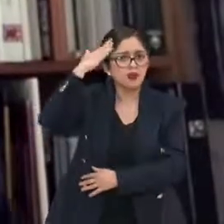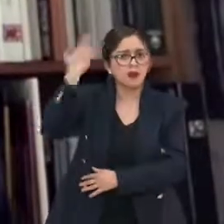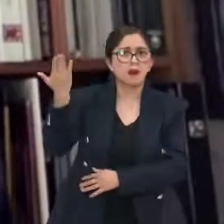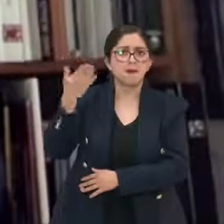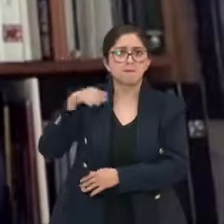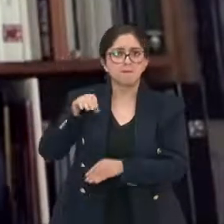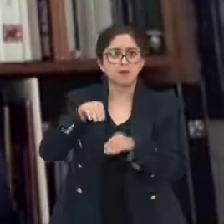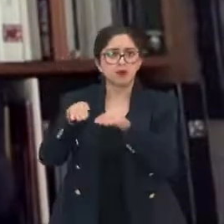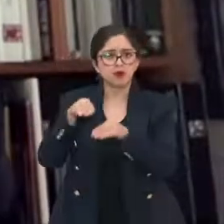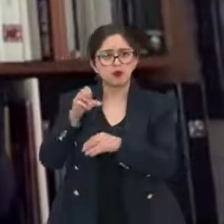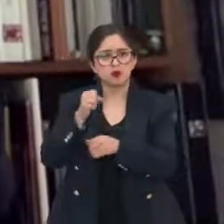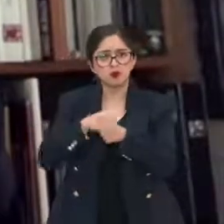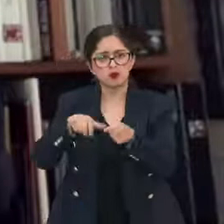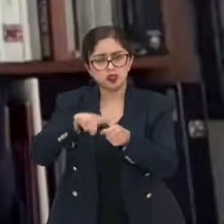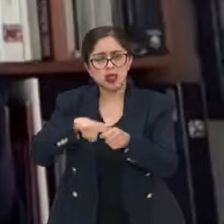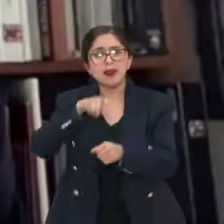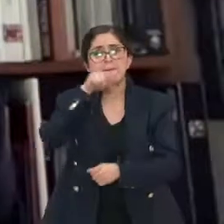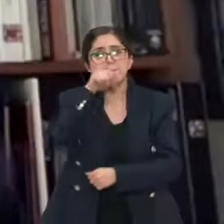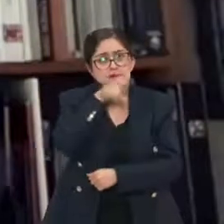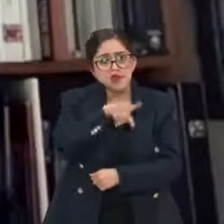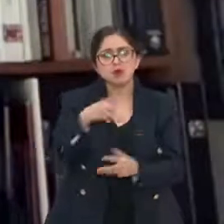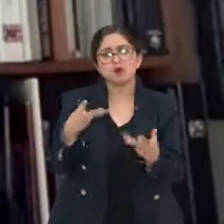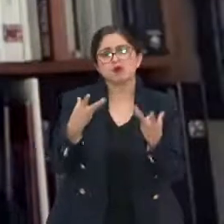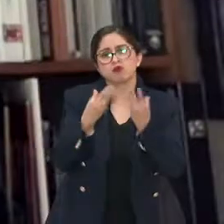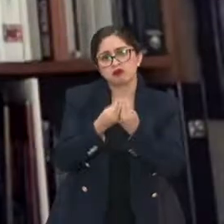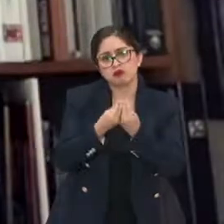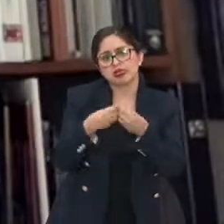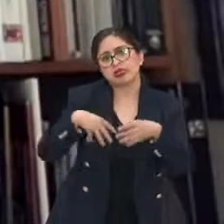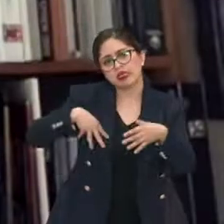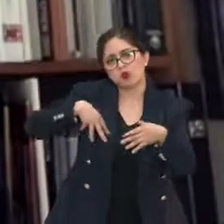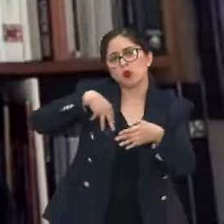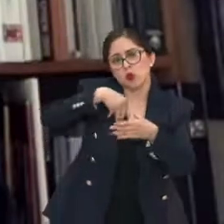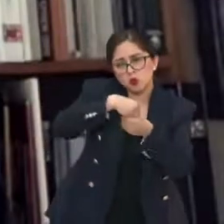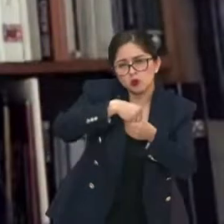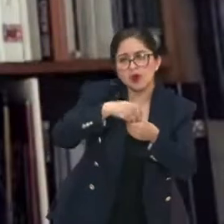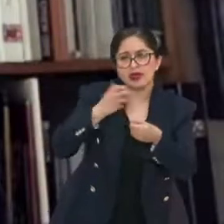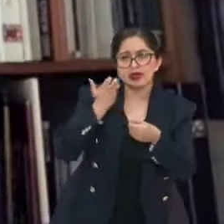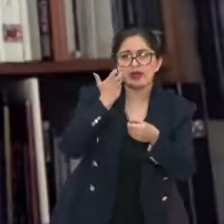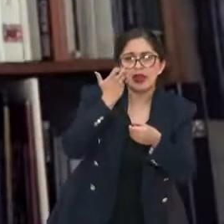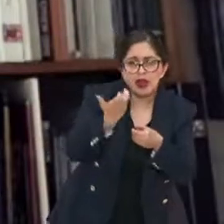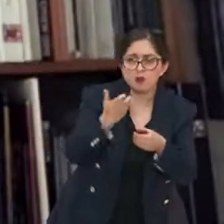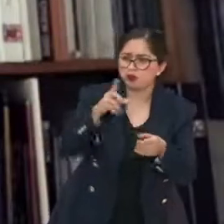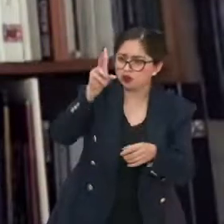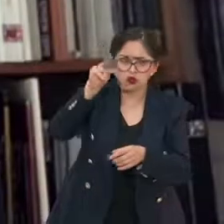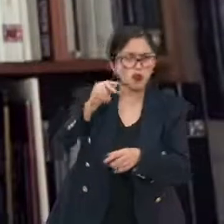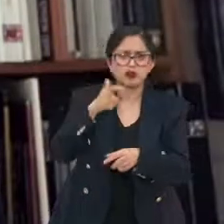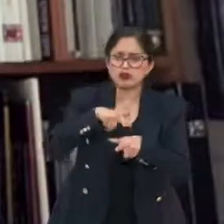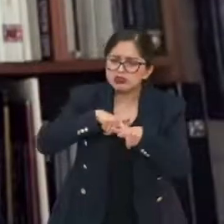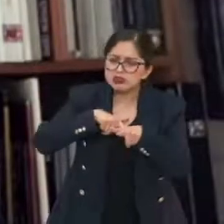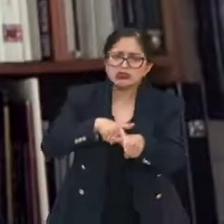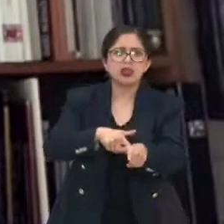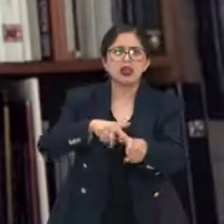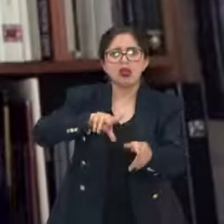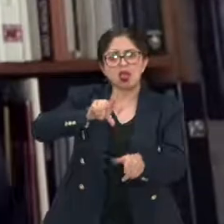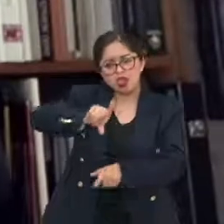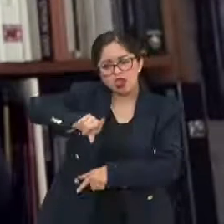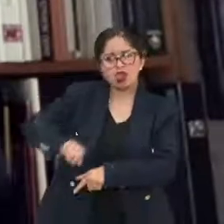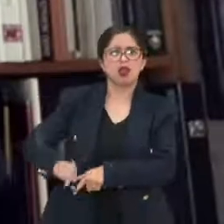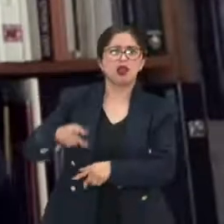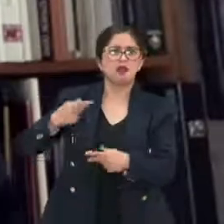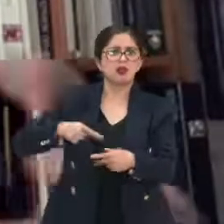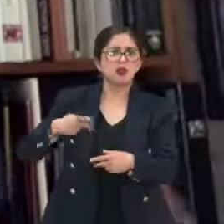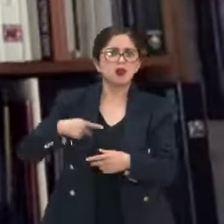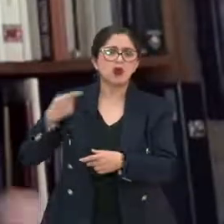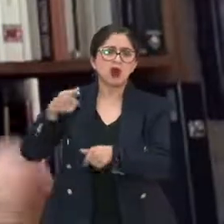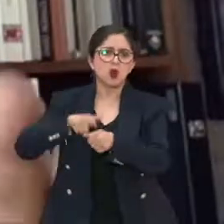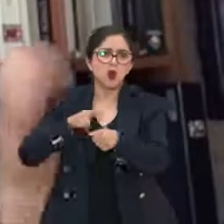natural resources, which the socialista movement is part of. And we